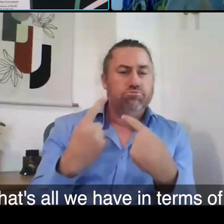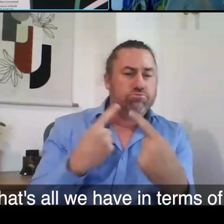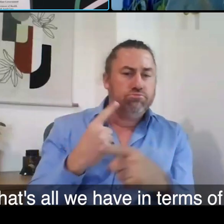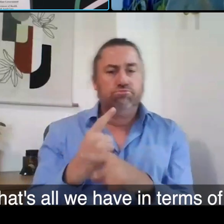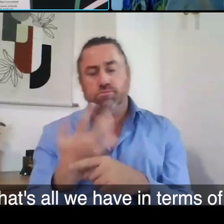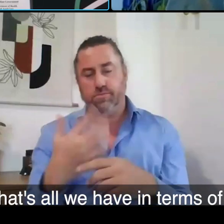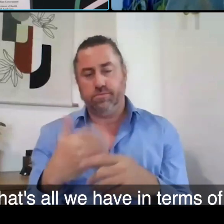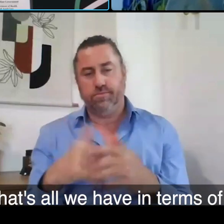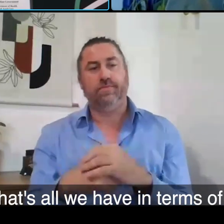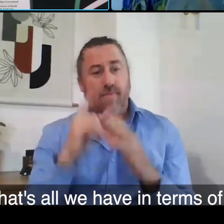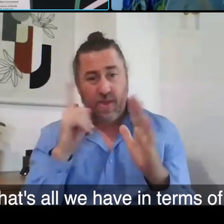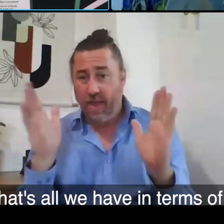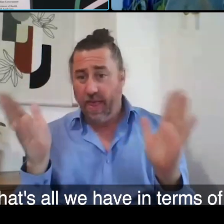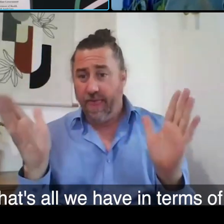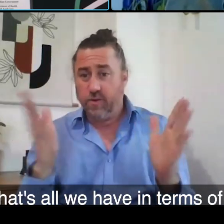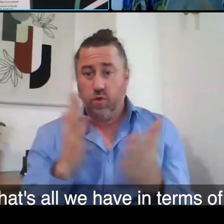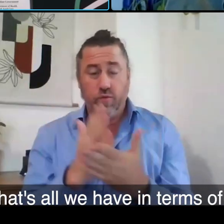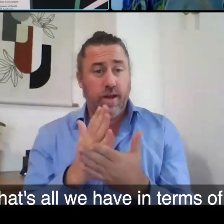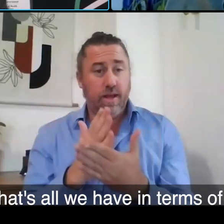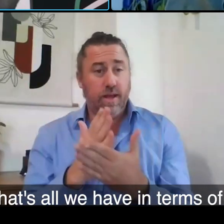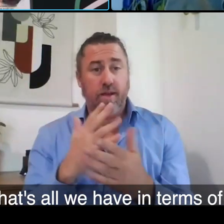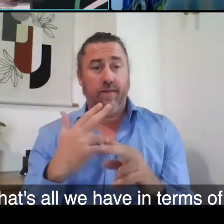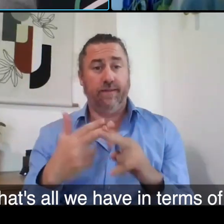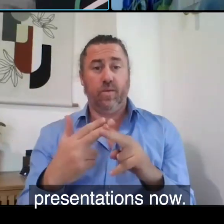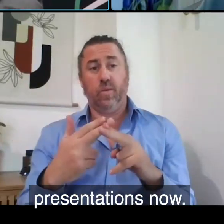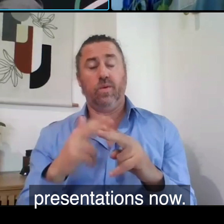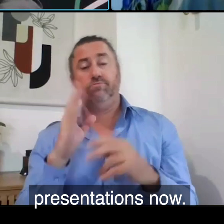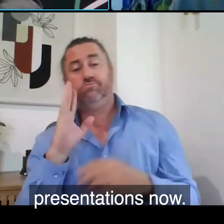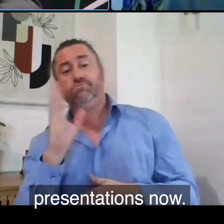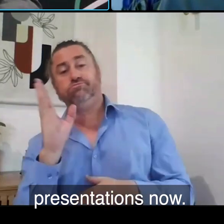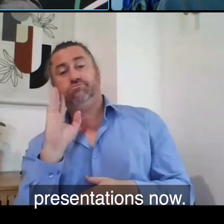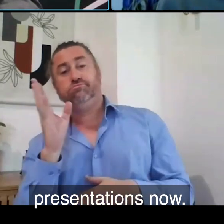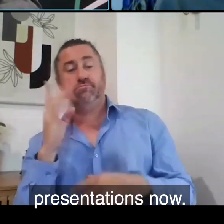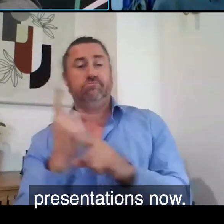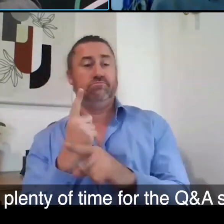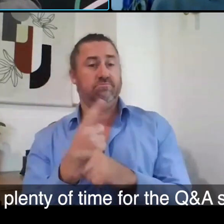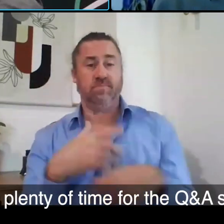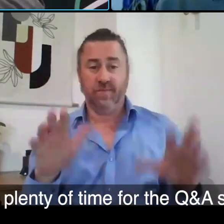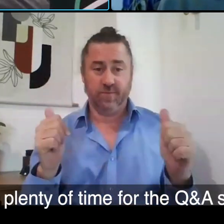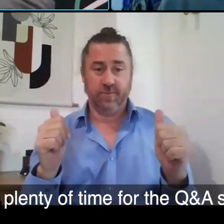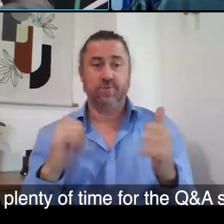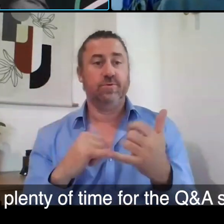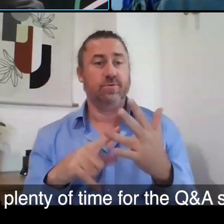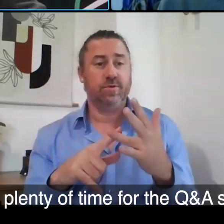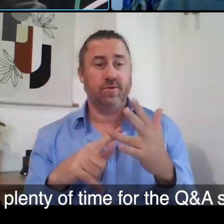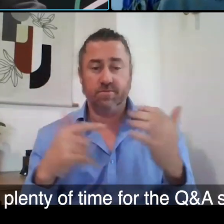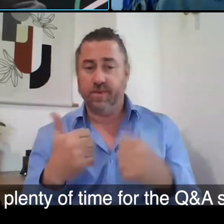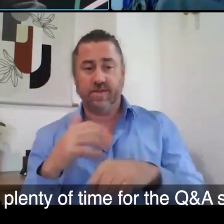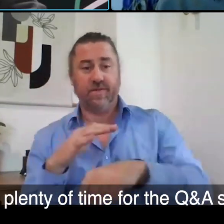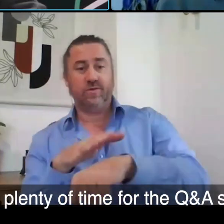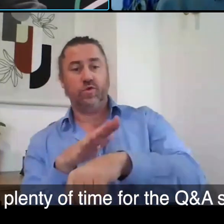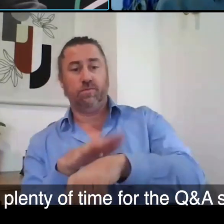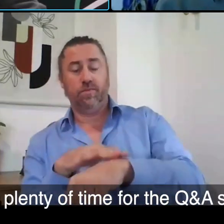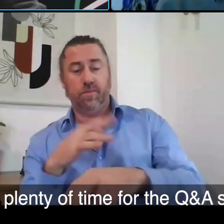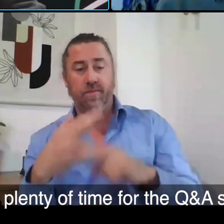that's all we have in terms of the formal presentations now. So we've got plenty of time